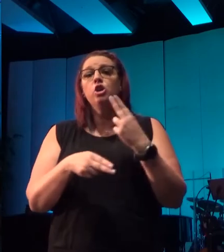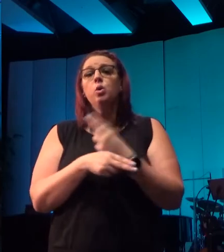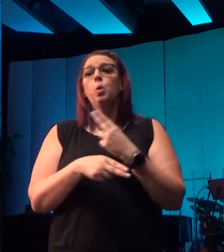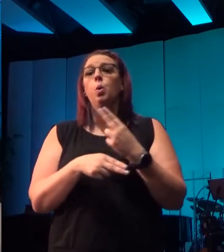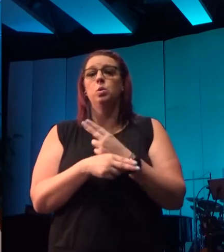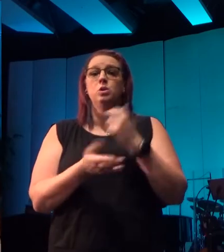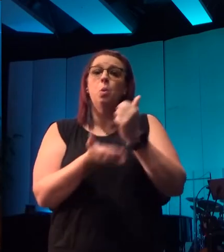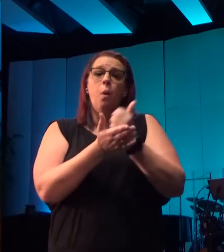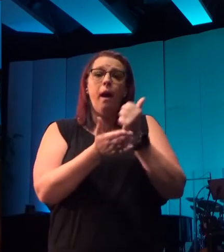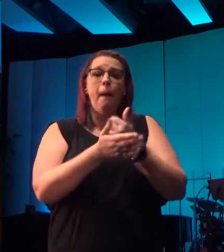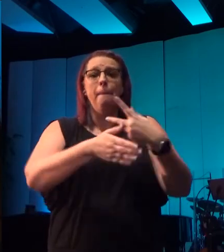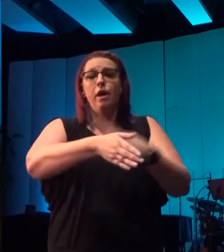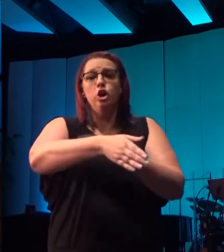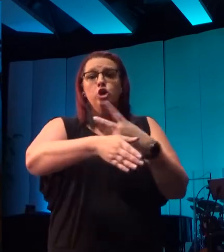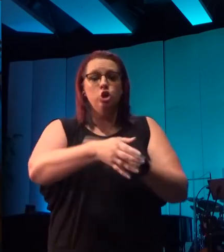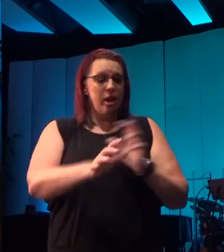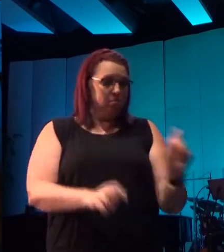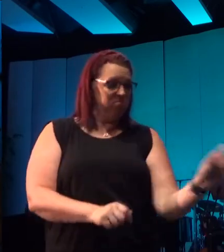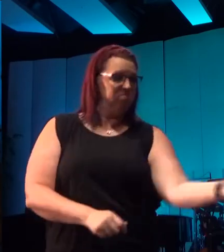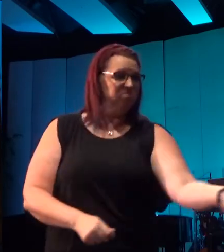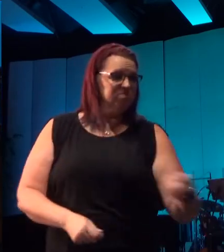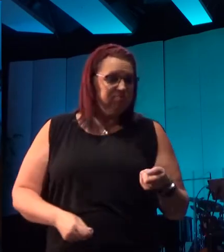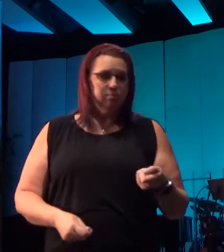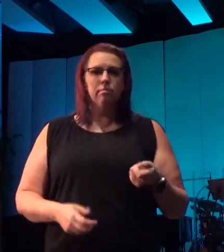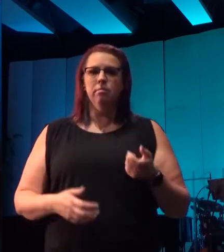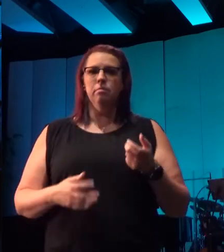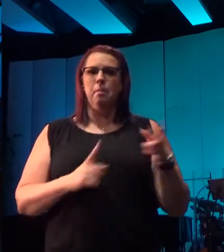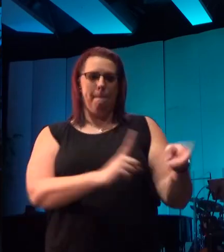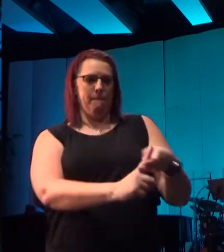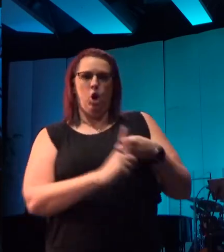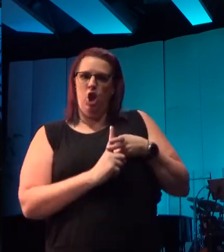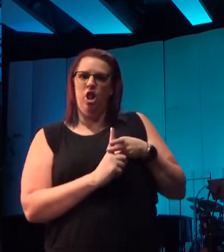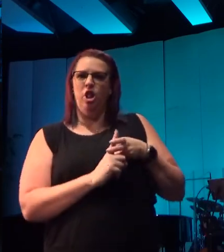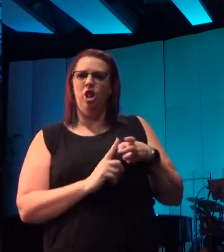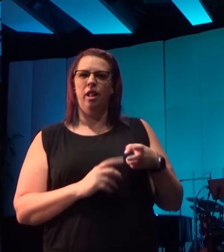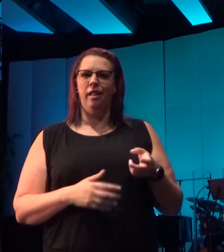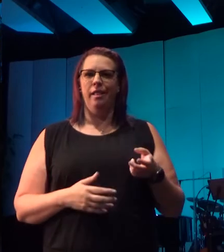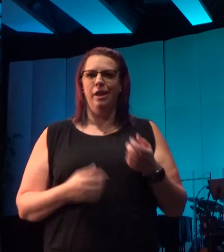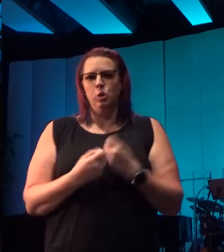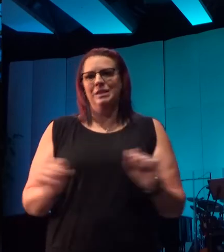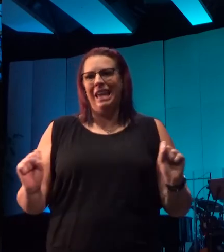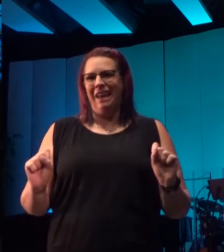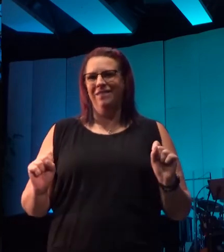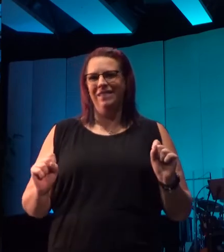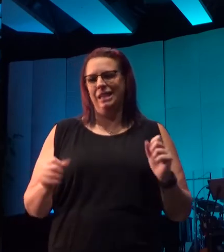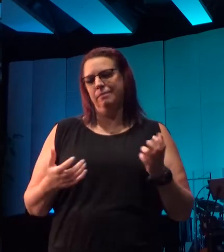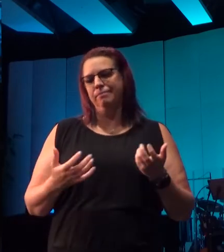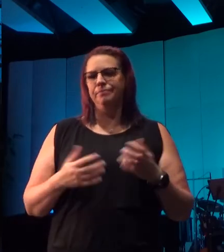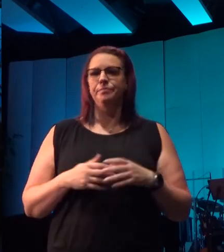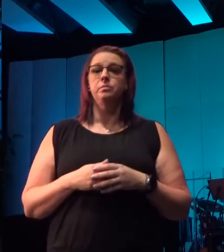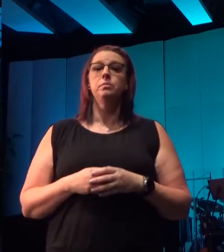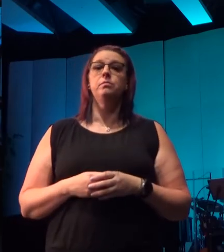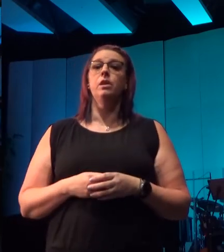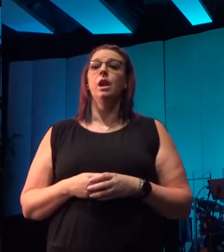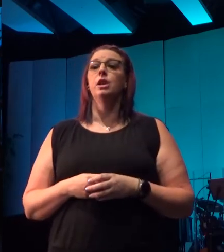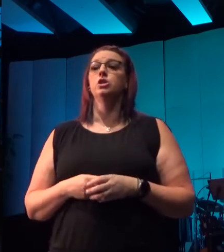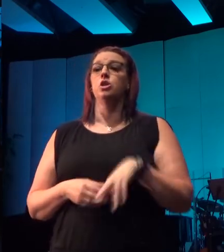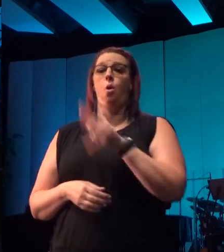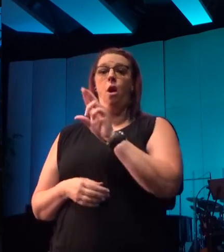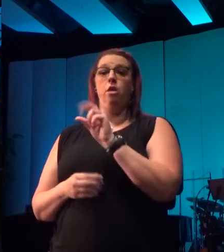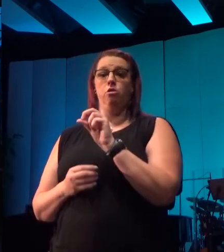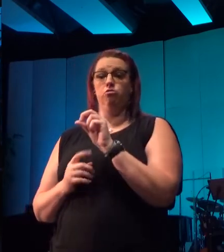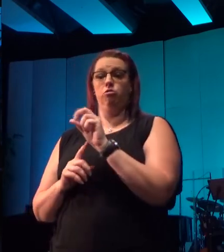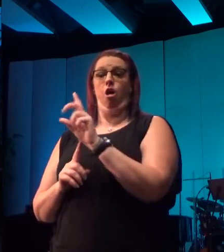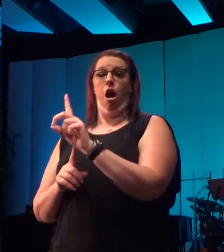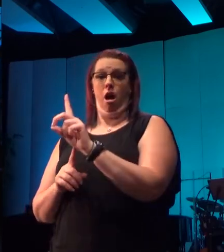a precipice, grab it by the neck, pull it to safety. So the club, the rod, represents courage. And